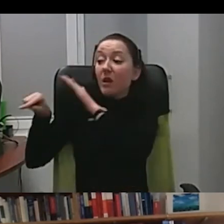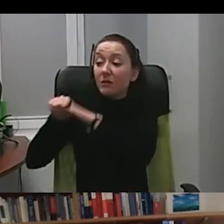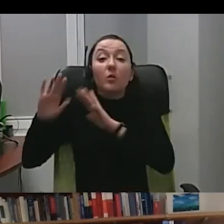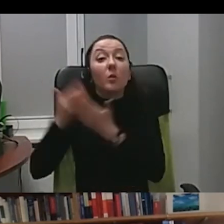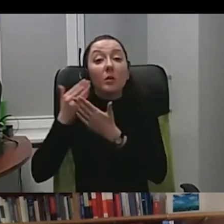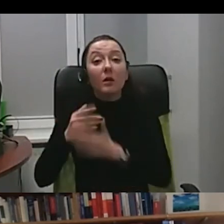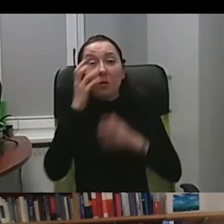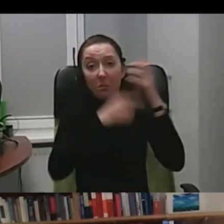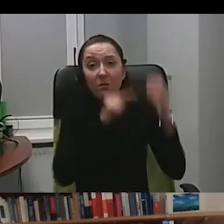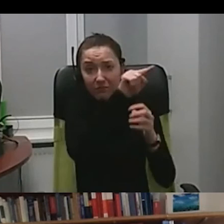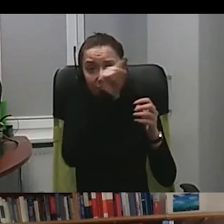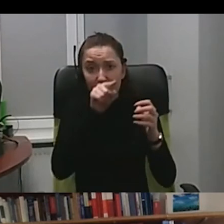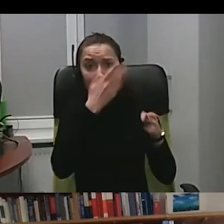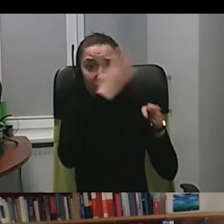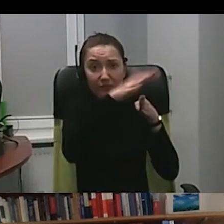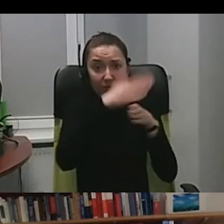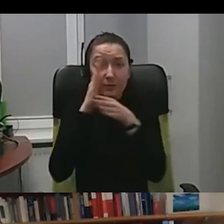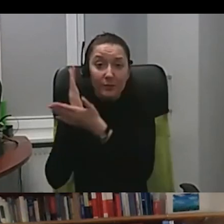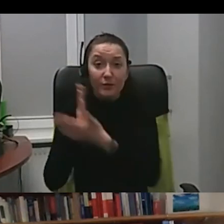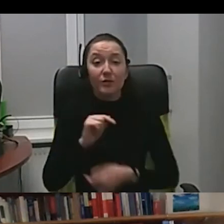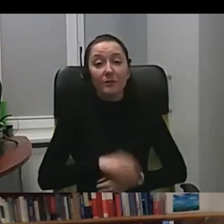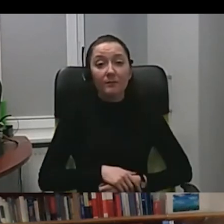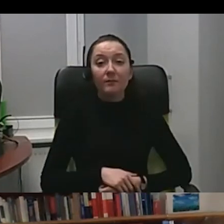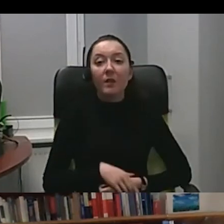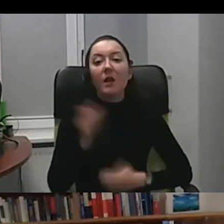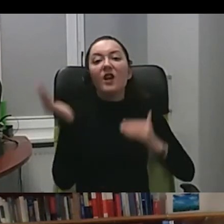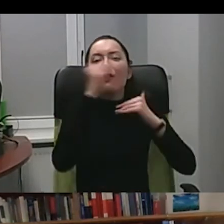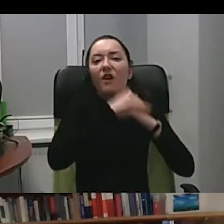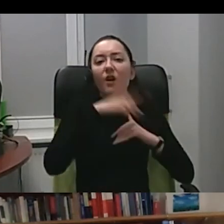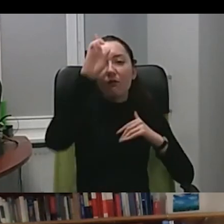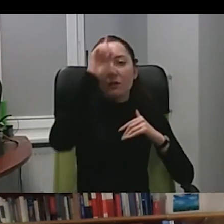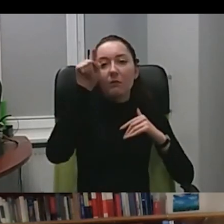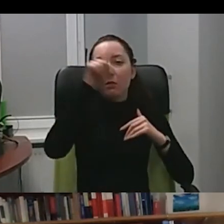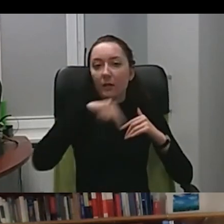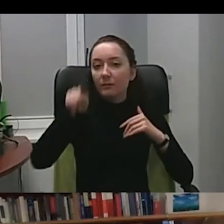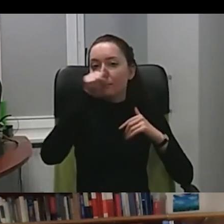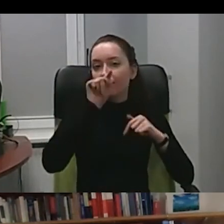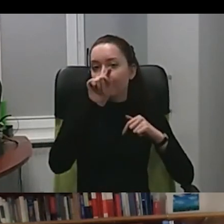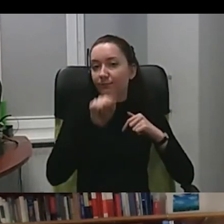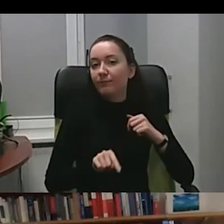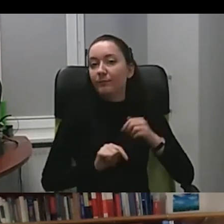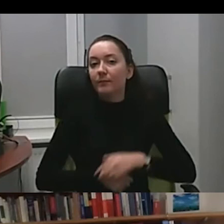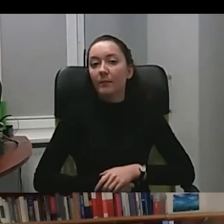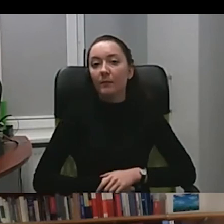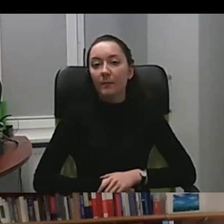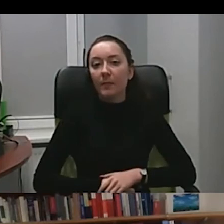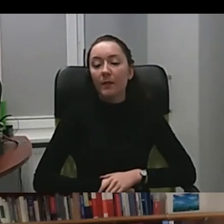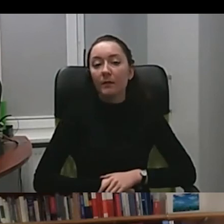when Western countries also crack down on their own protesters at home. This